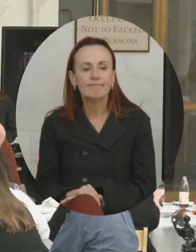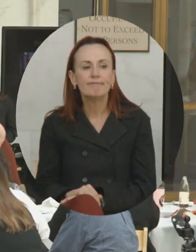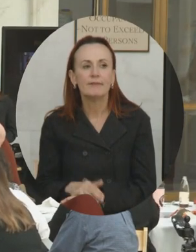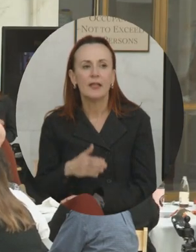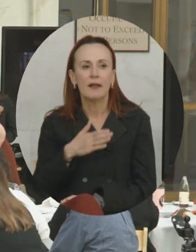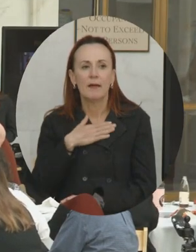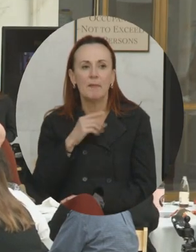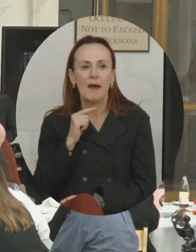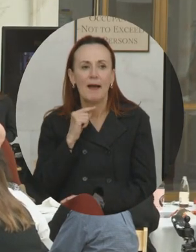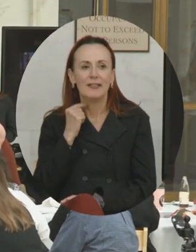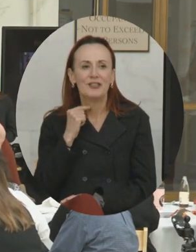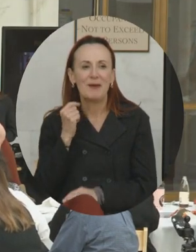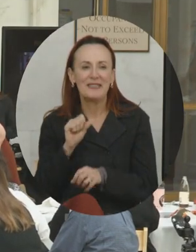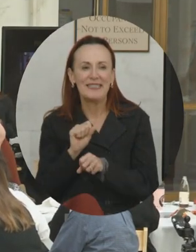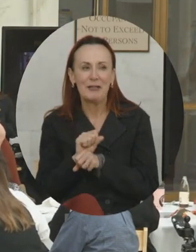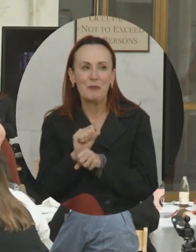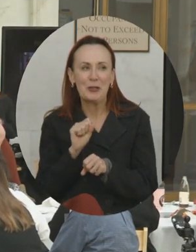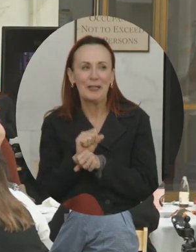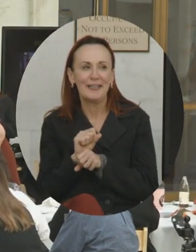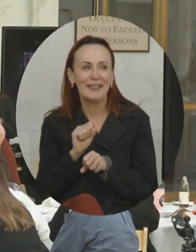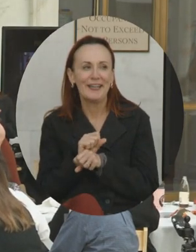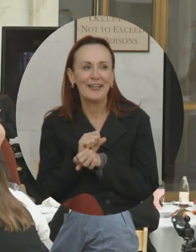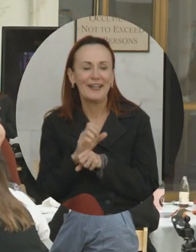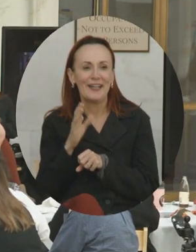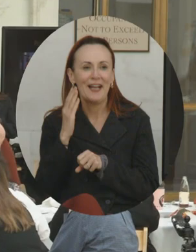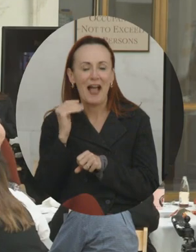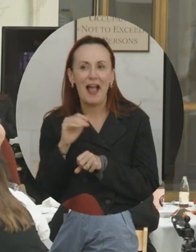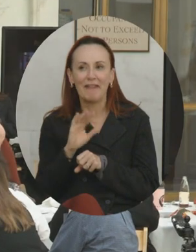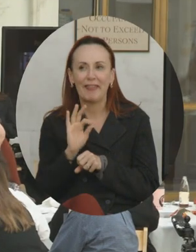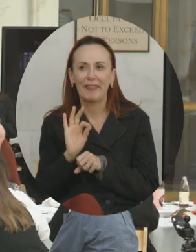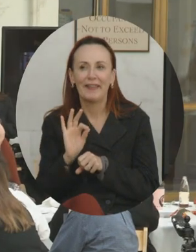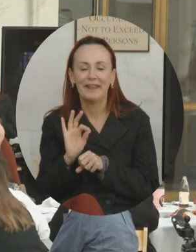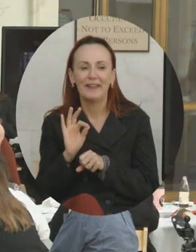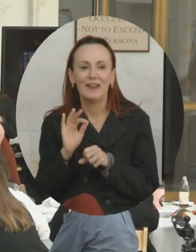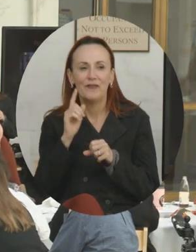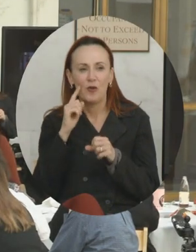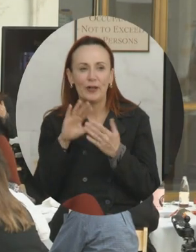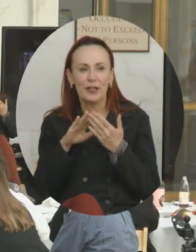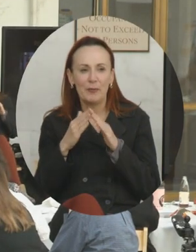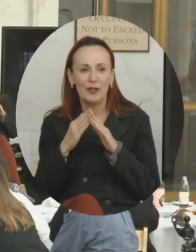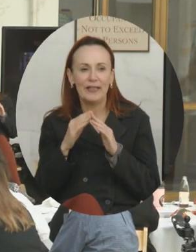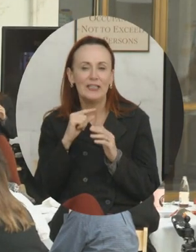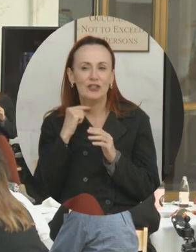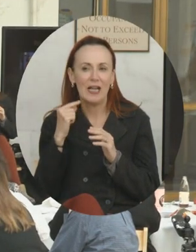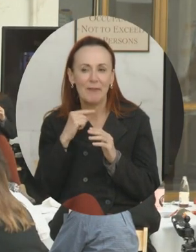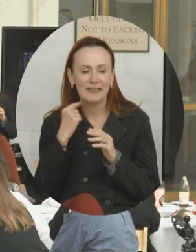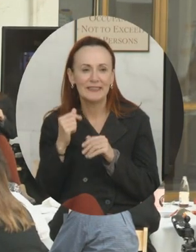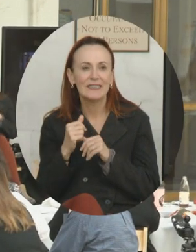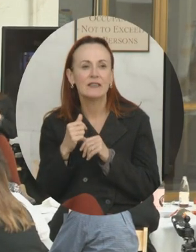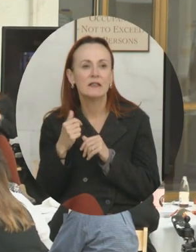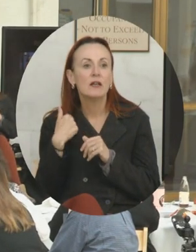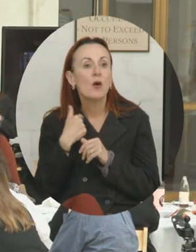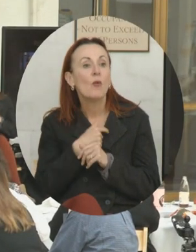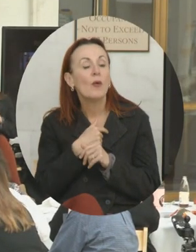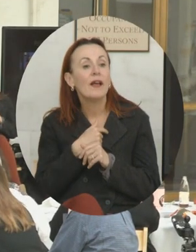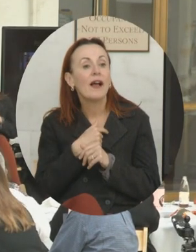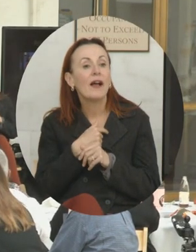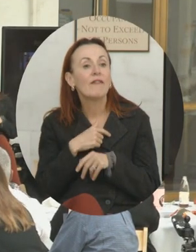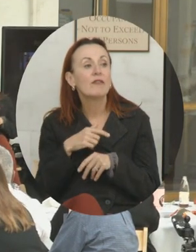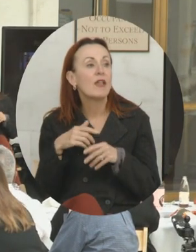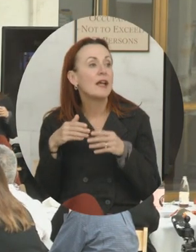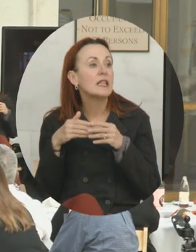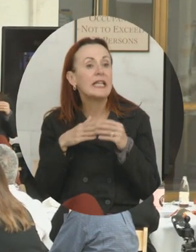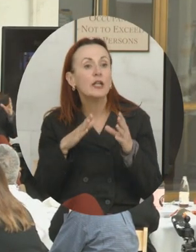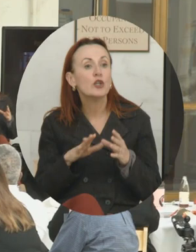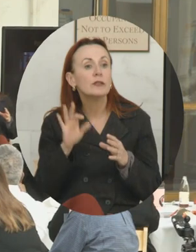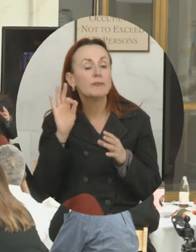work, if only to put in a plug for the new community chaplaincy we're working on to get faith leaders sent to 911 calls.